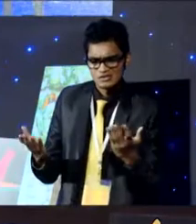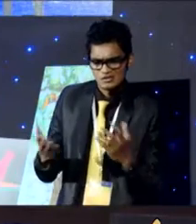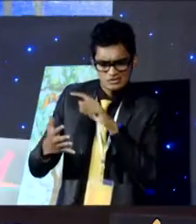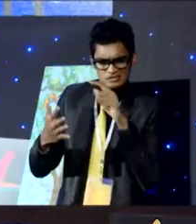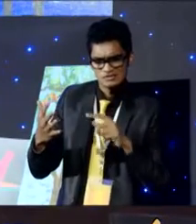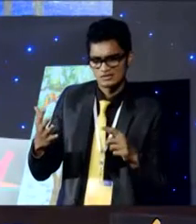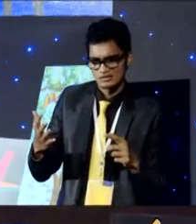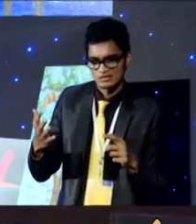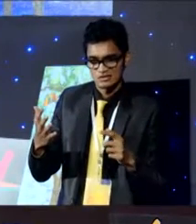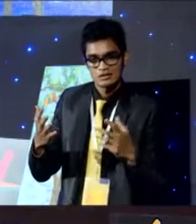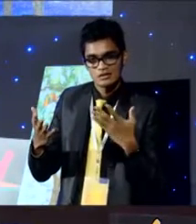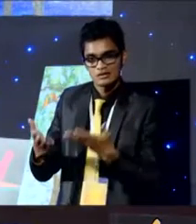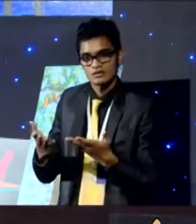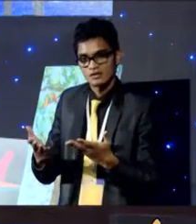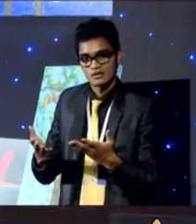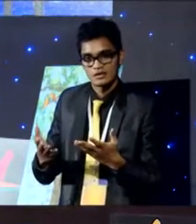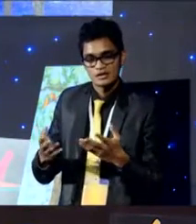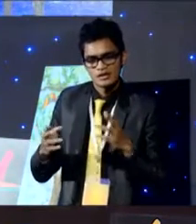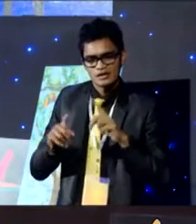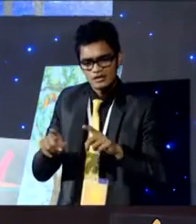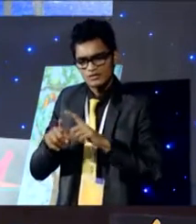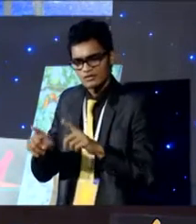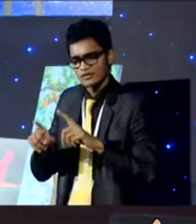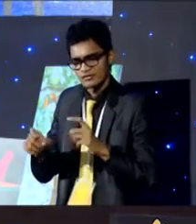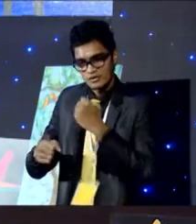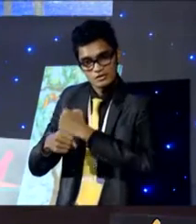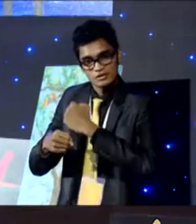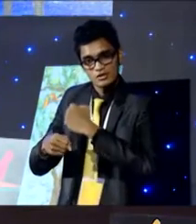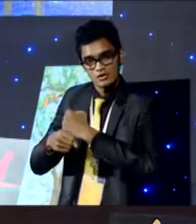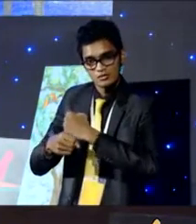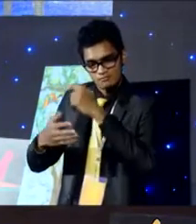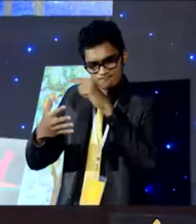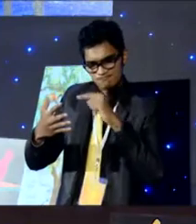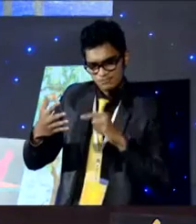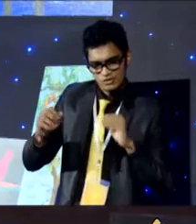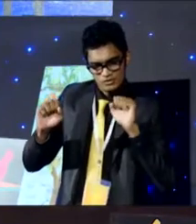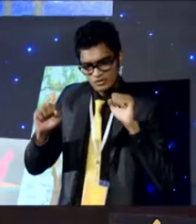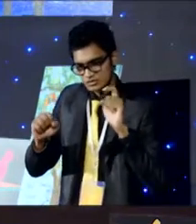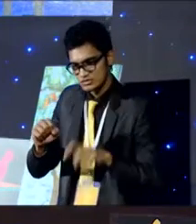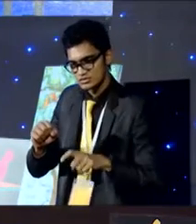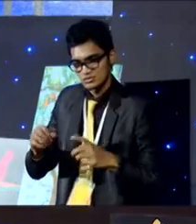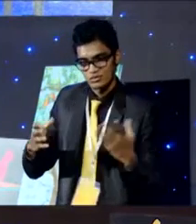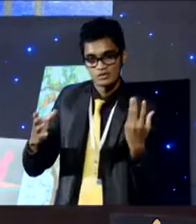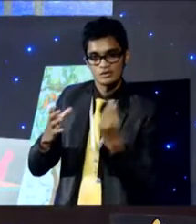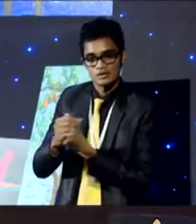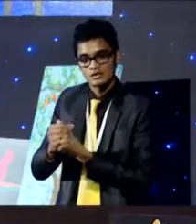act is, to synchronize all the government departments to follow the act or to follow the goals,